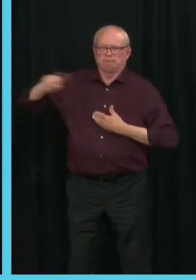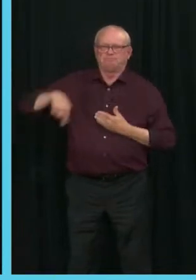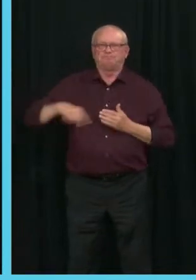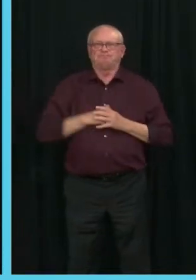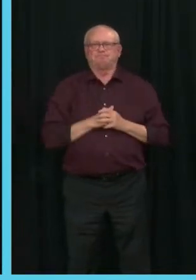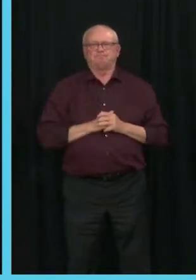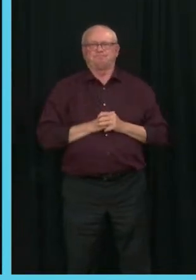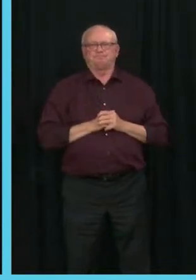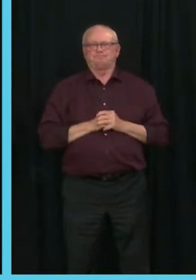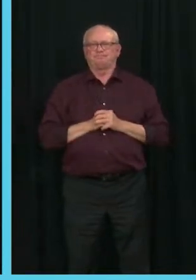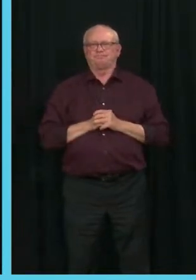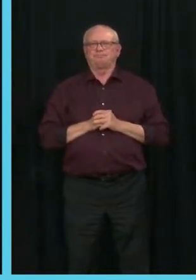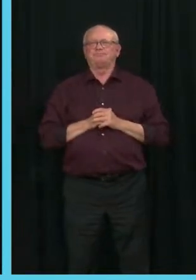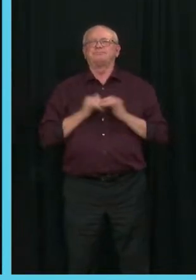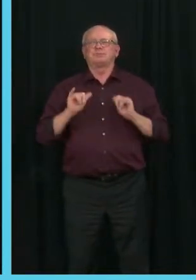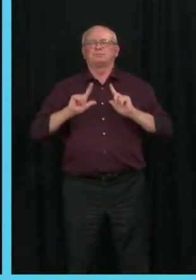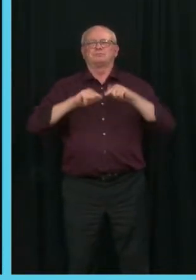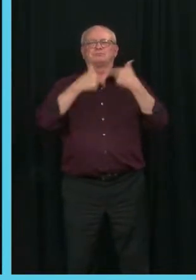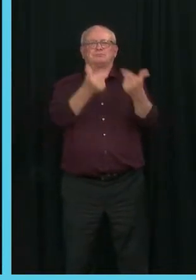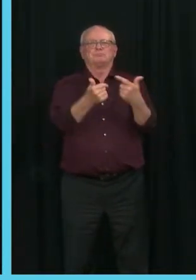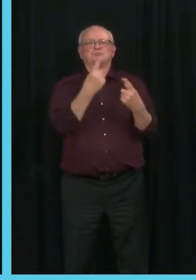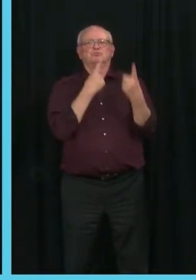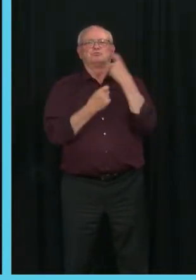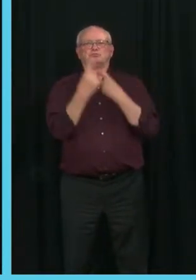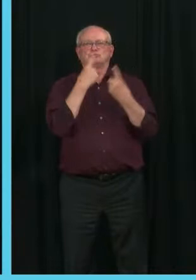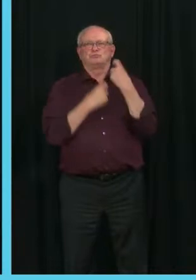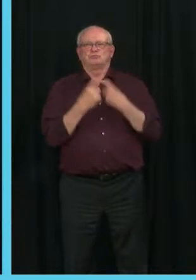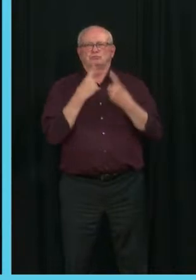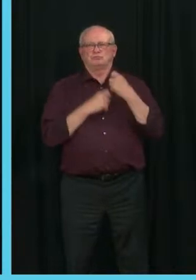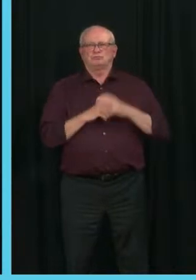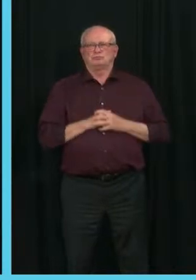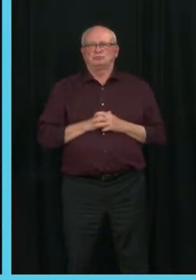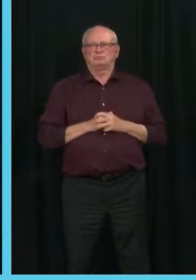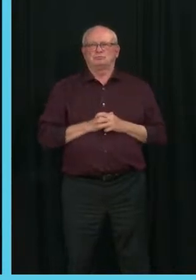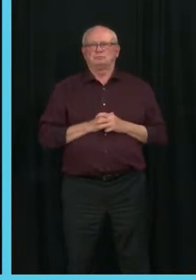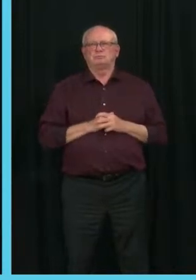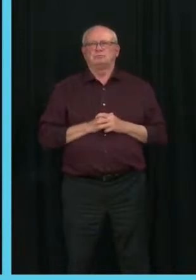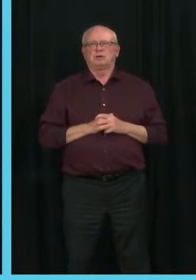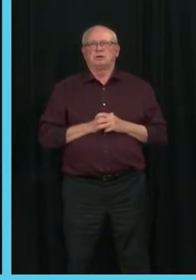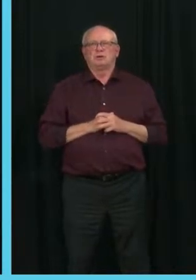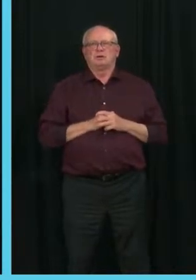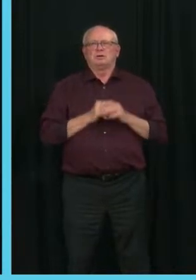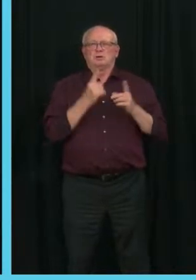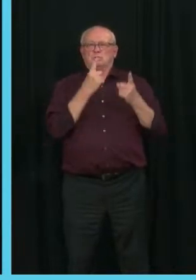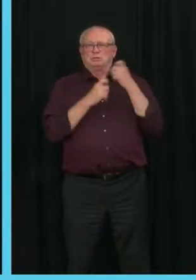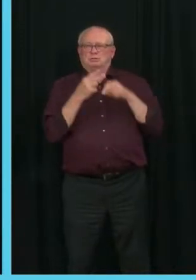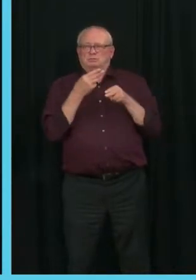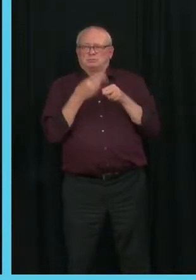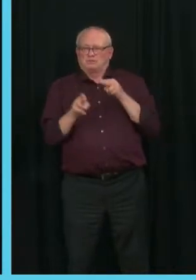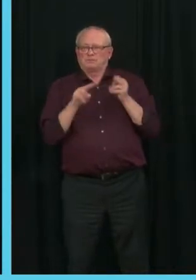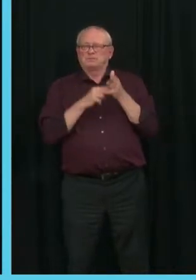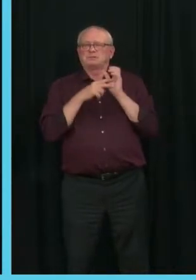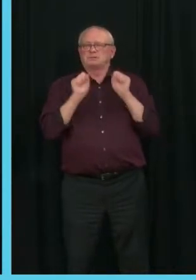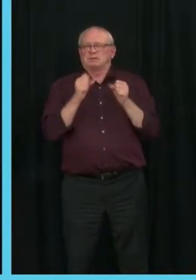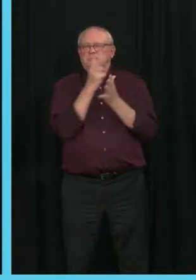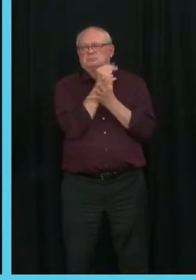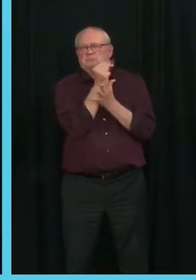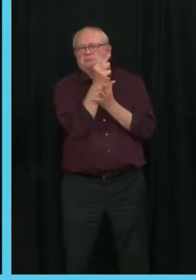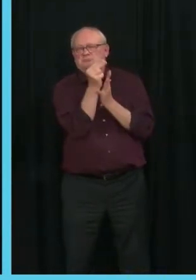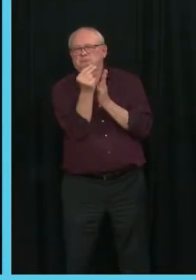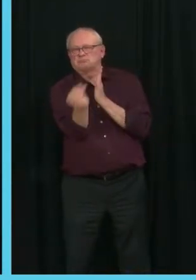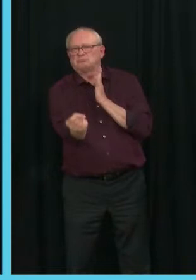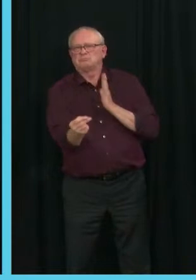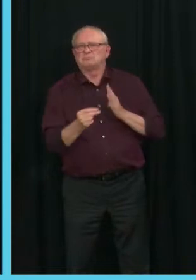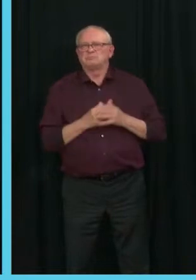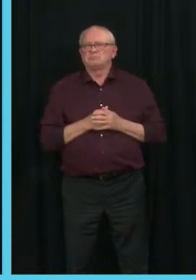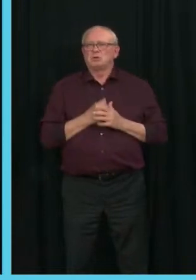media Q&A. Just a reminder, folks on the line, to please try to keep your questions brief so we can get to as many people as possible. And we'll be keeping you to one